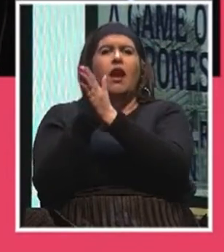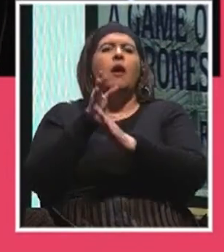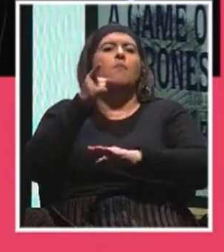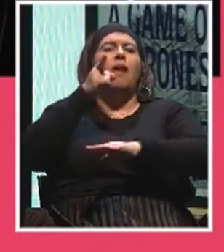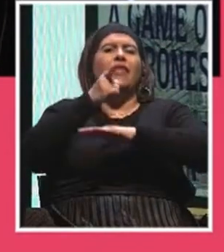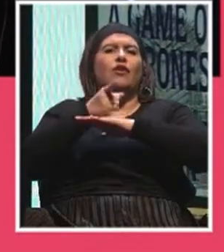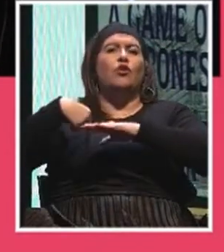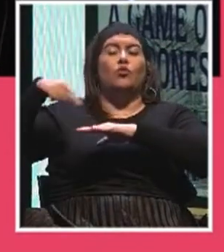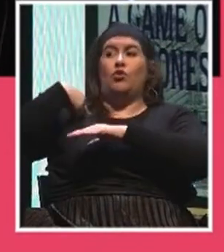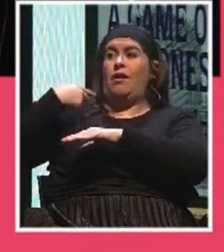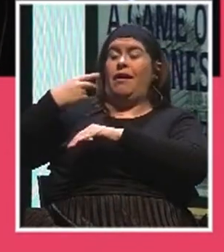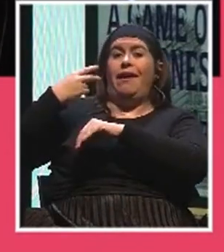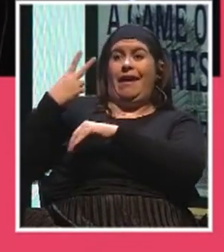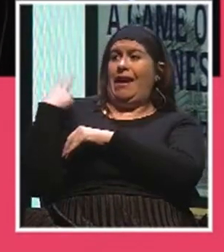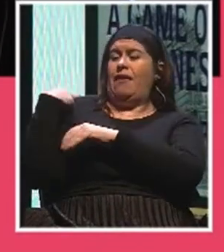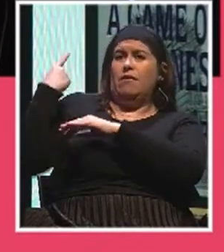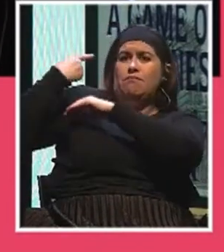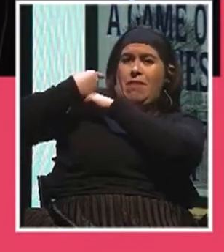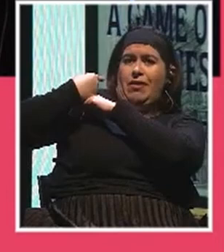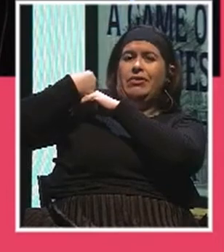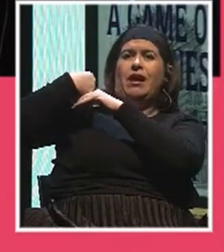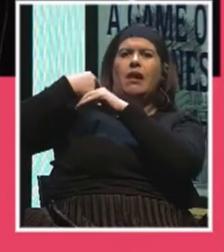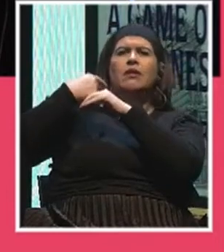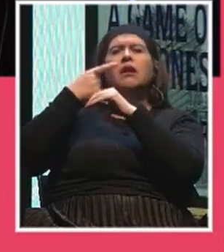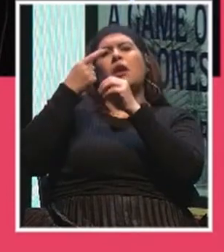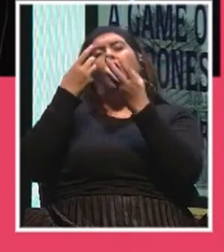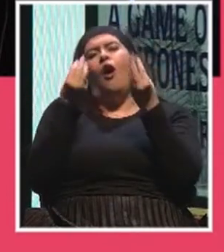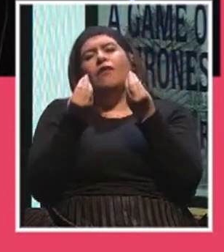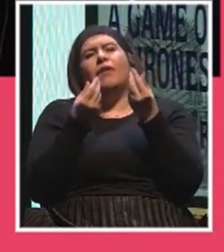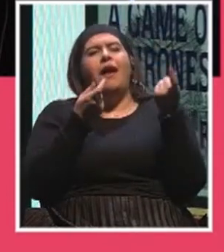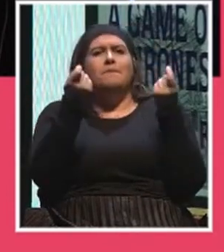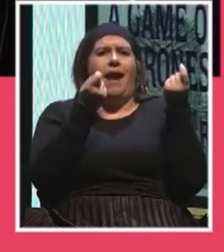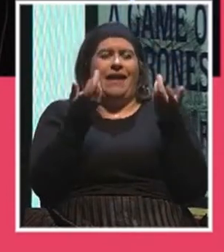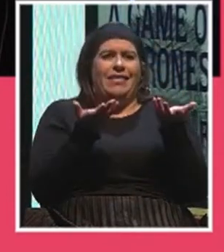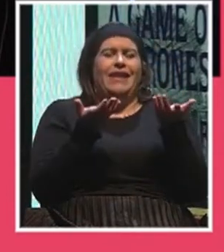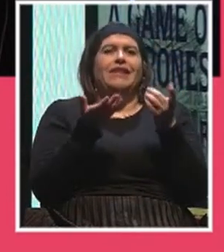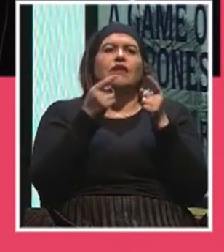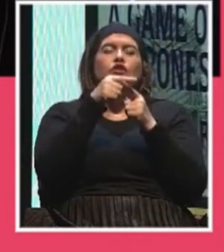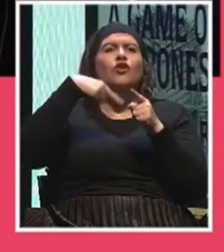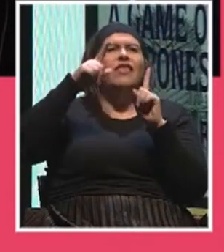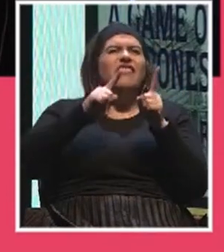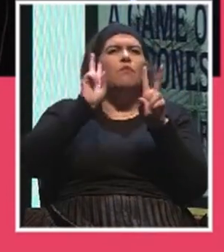was, in consumer marketing, we have to create HBO's Game